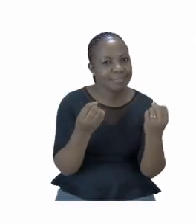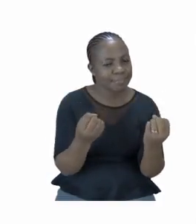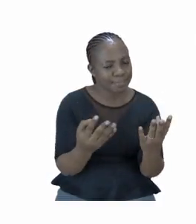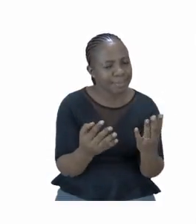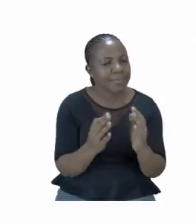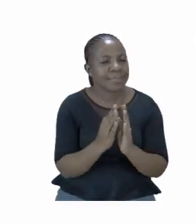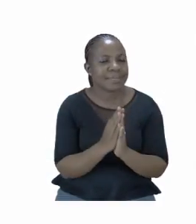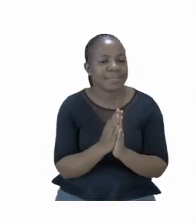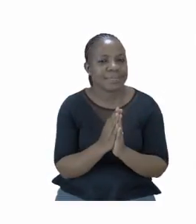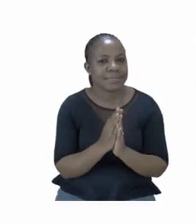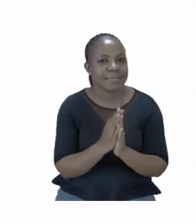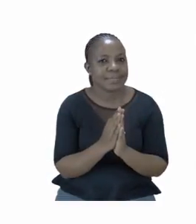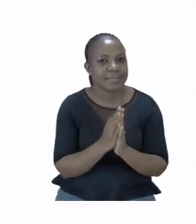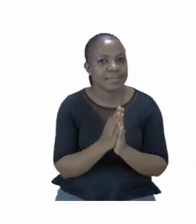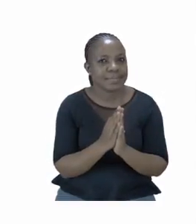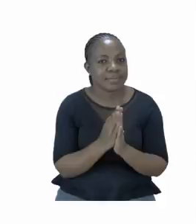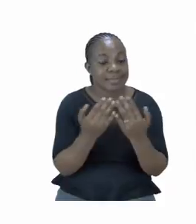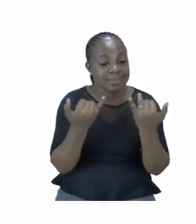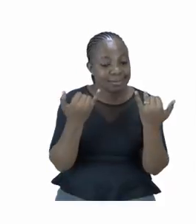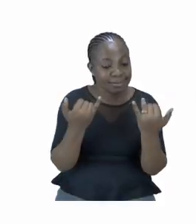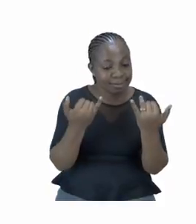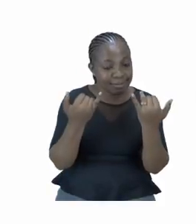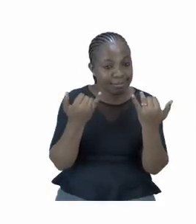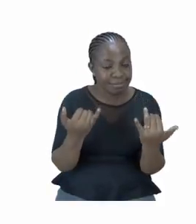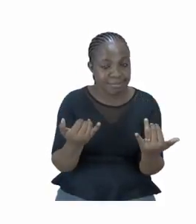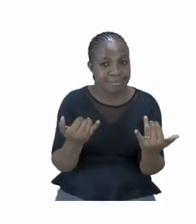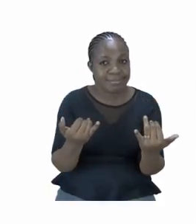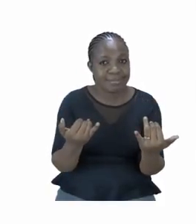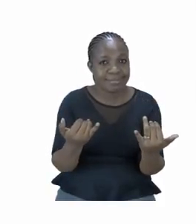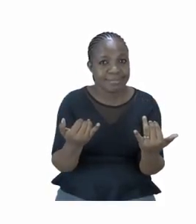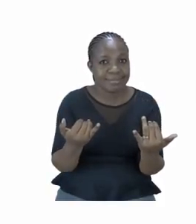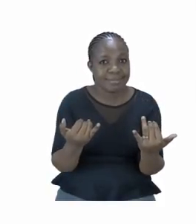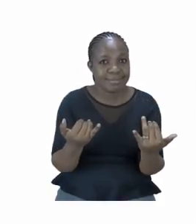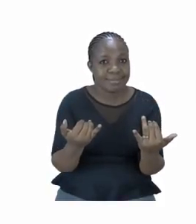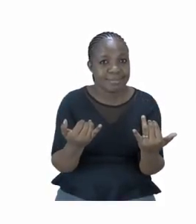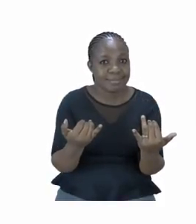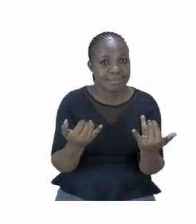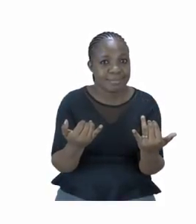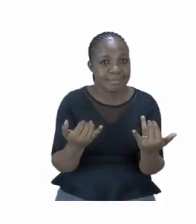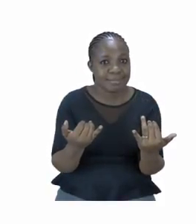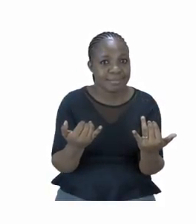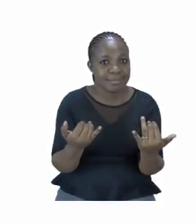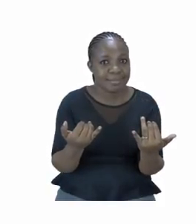us. Our job is going to be to write the